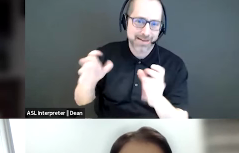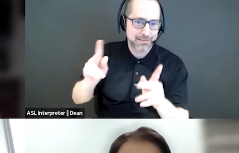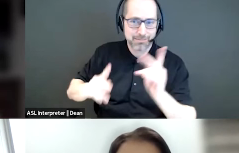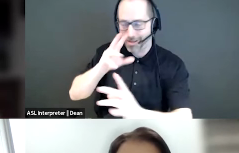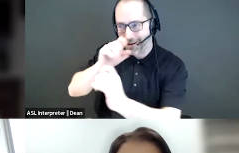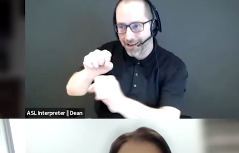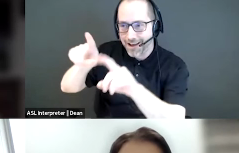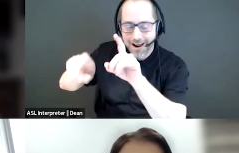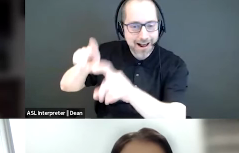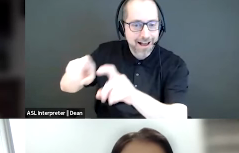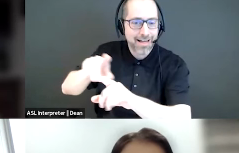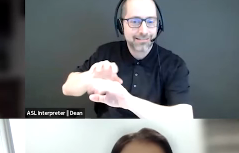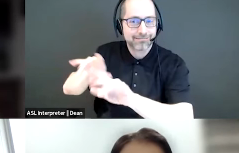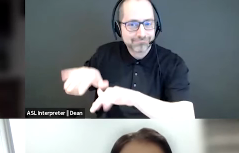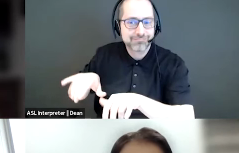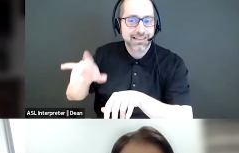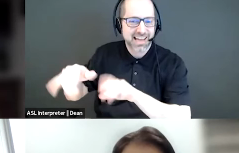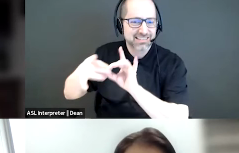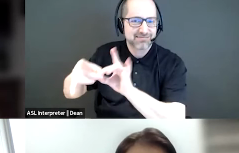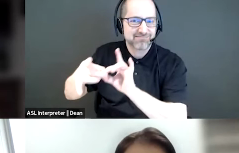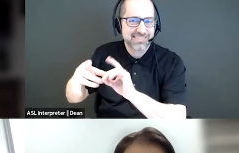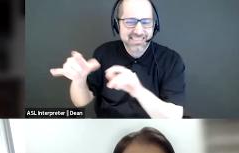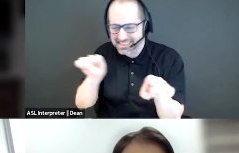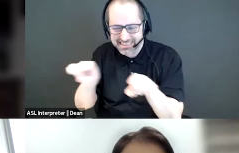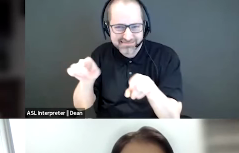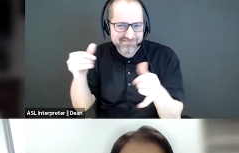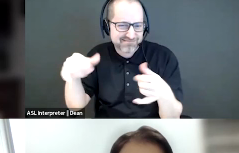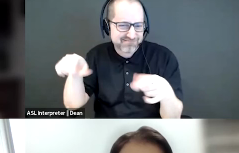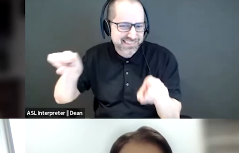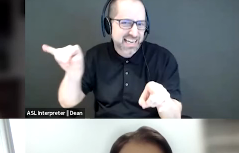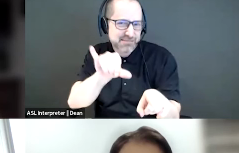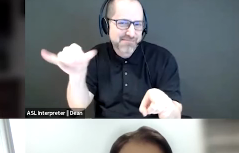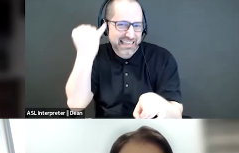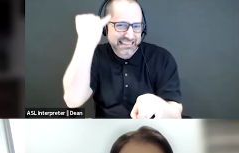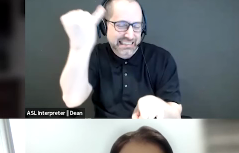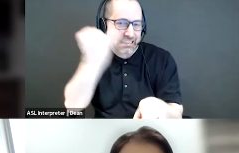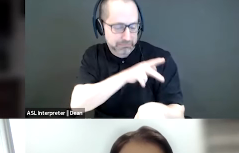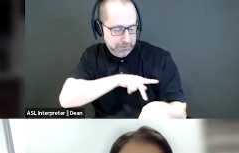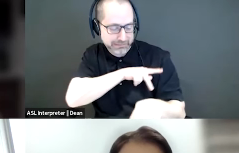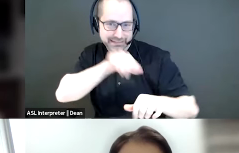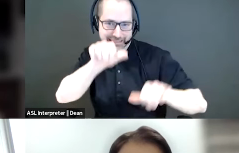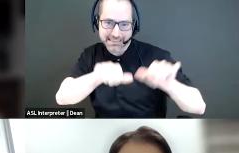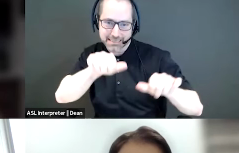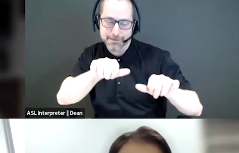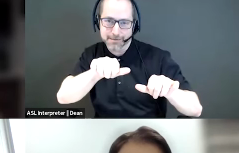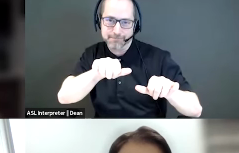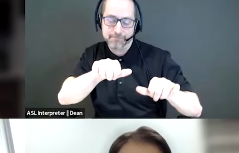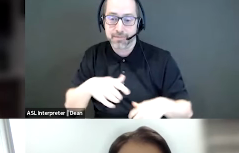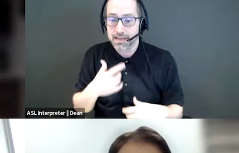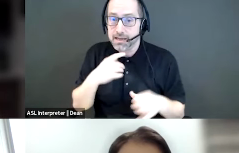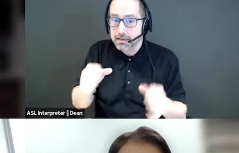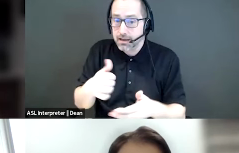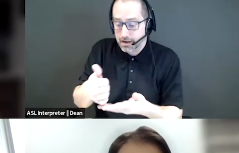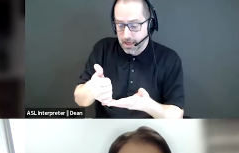in a way, that's what a personality assessment is. It can help predict how people may